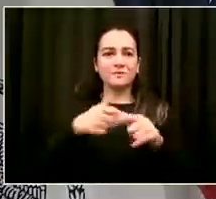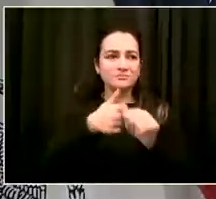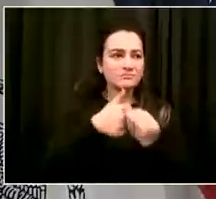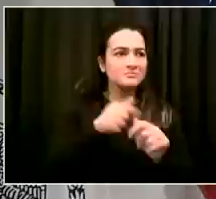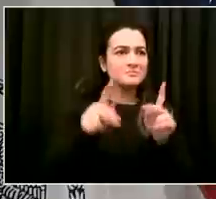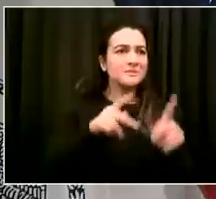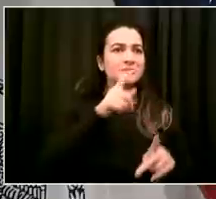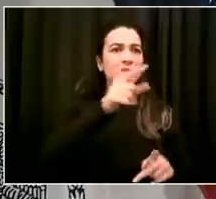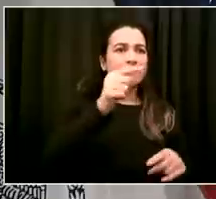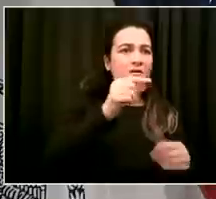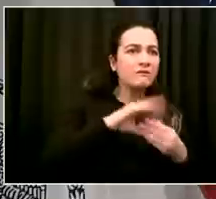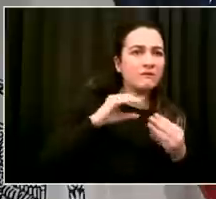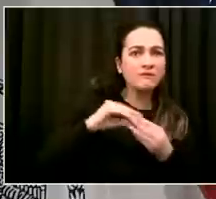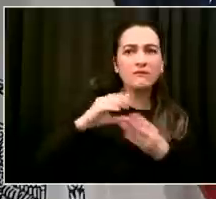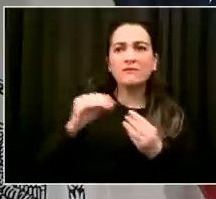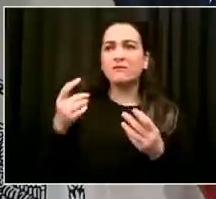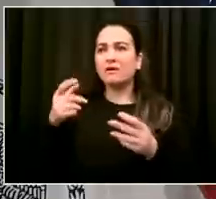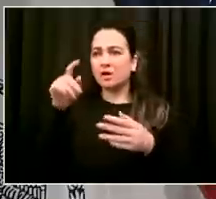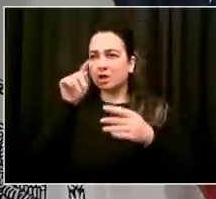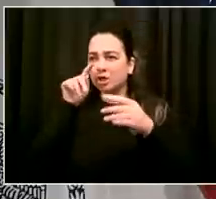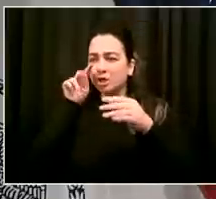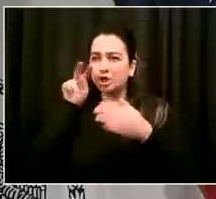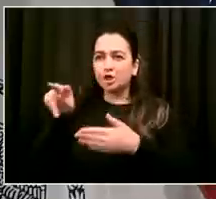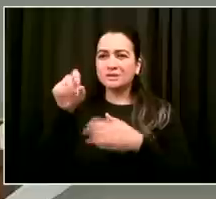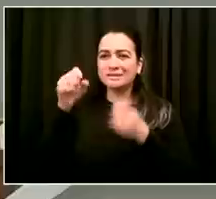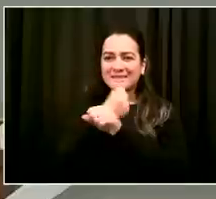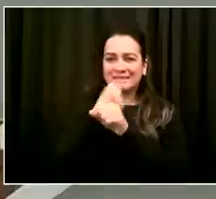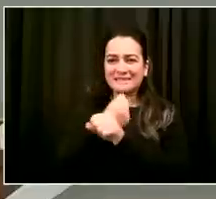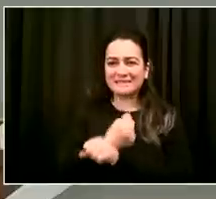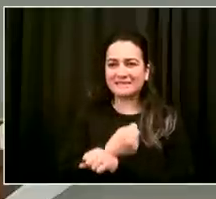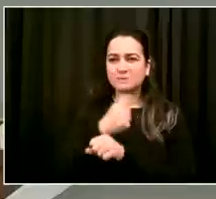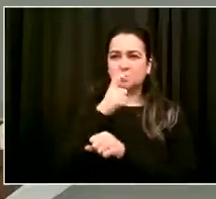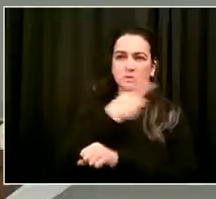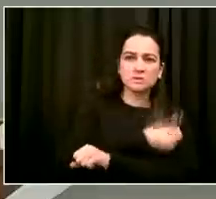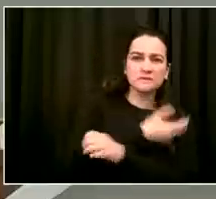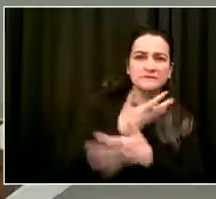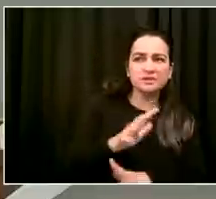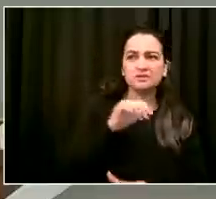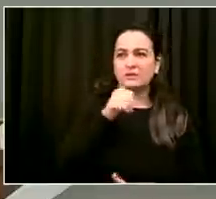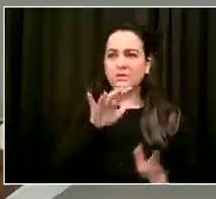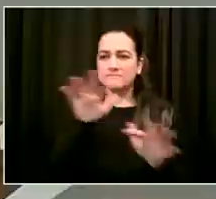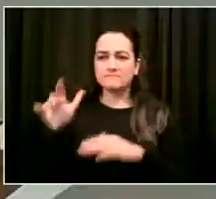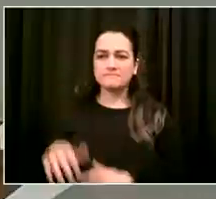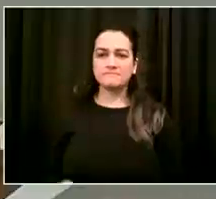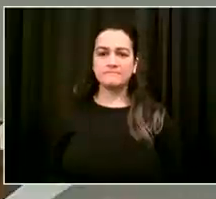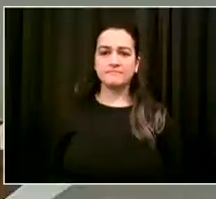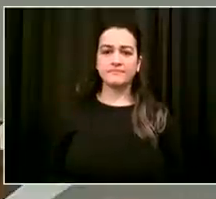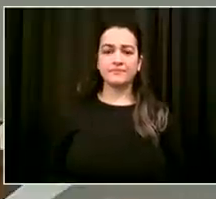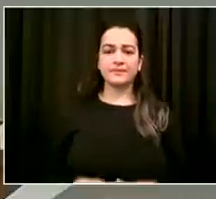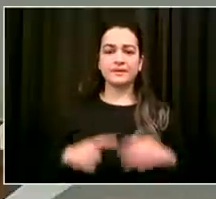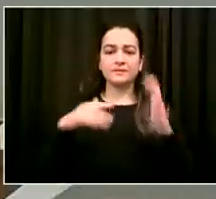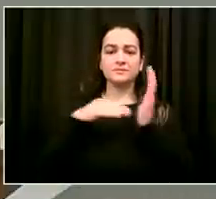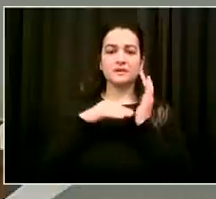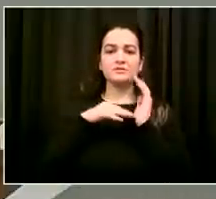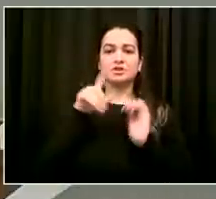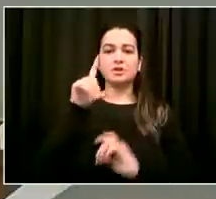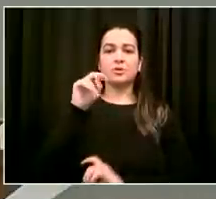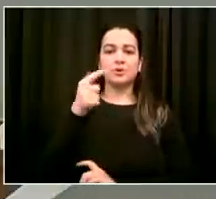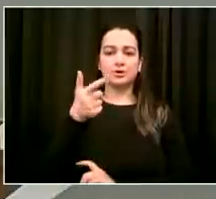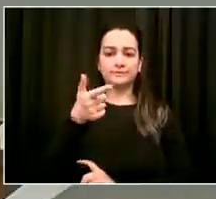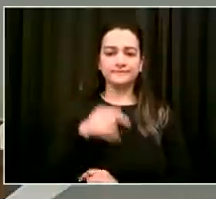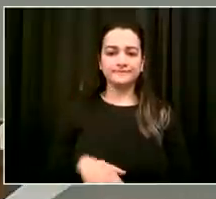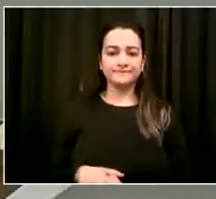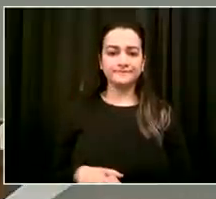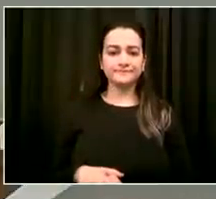Varma, could you speak to this? Yeah, so the way it works, and I agree with what the mayor said, is exactly right. So right now, we